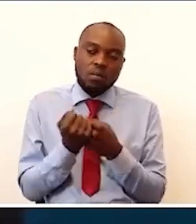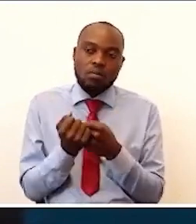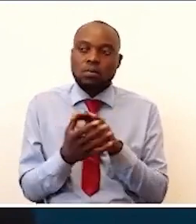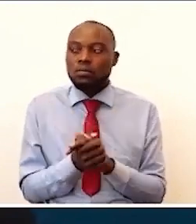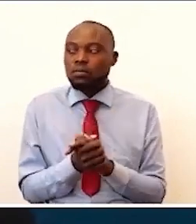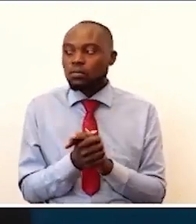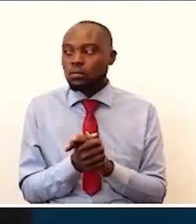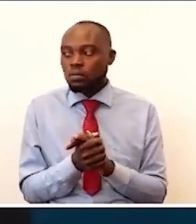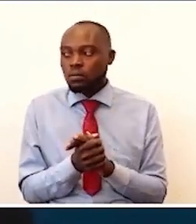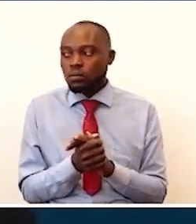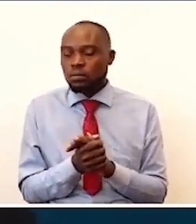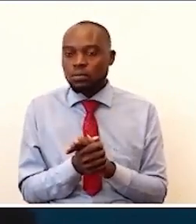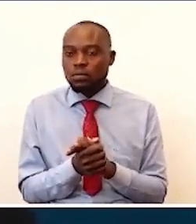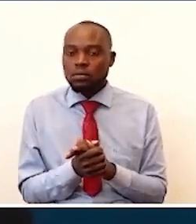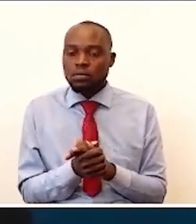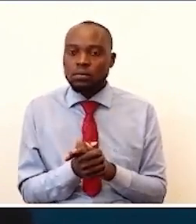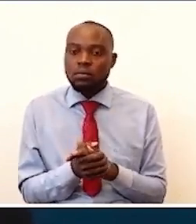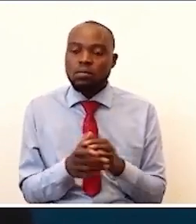establishing